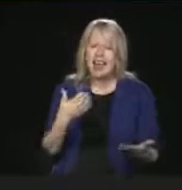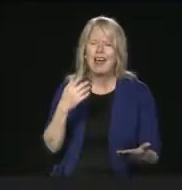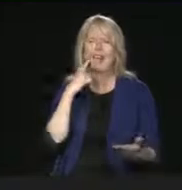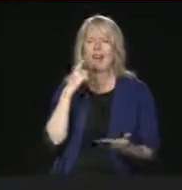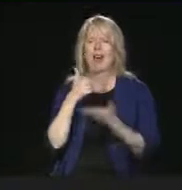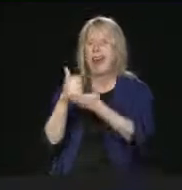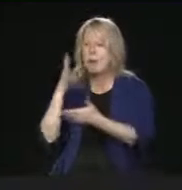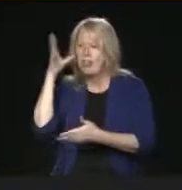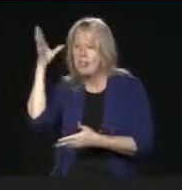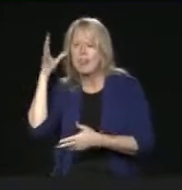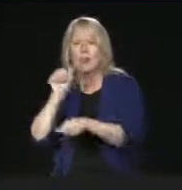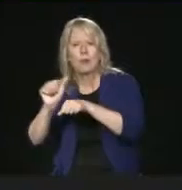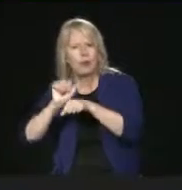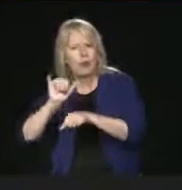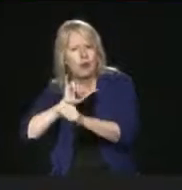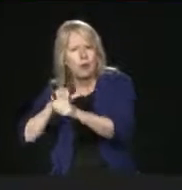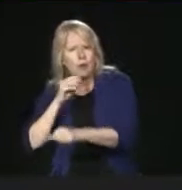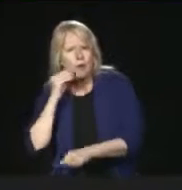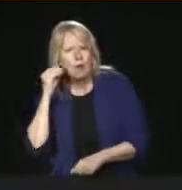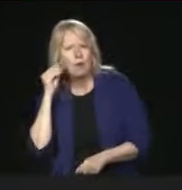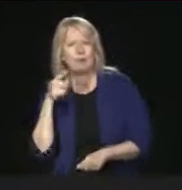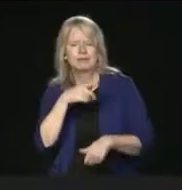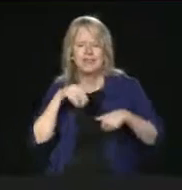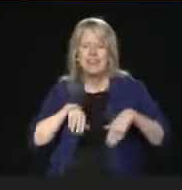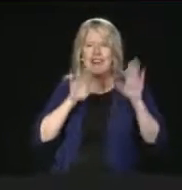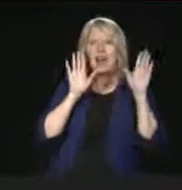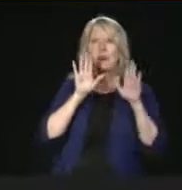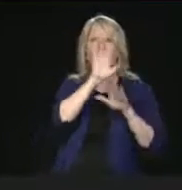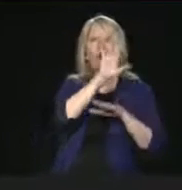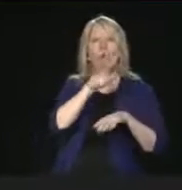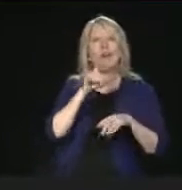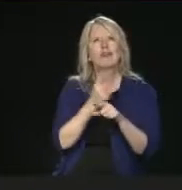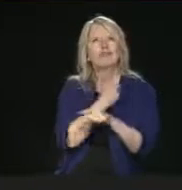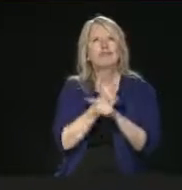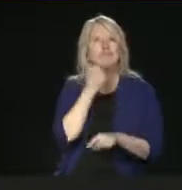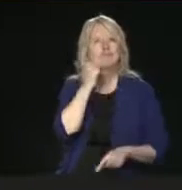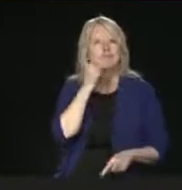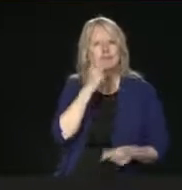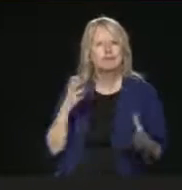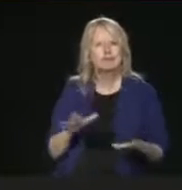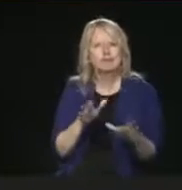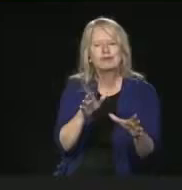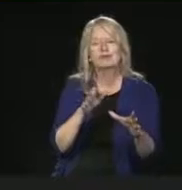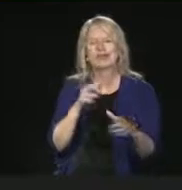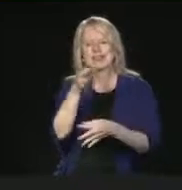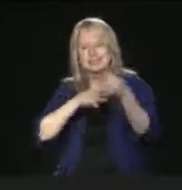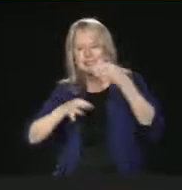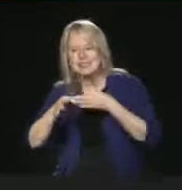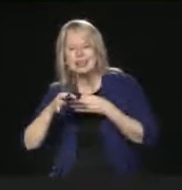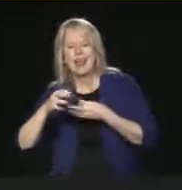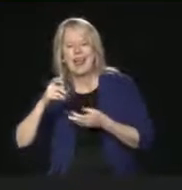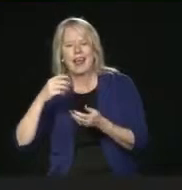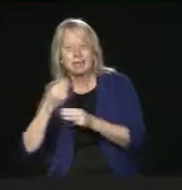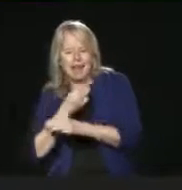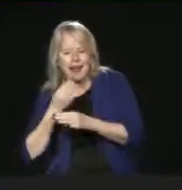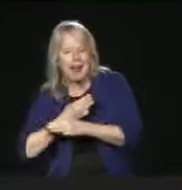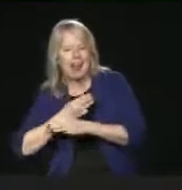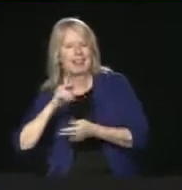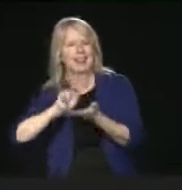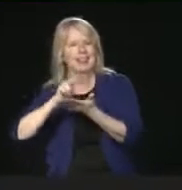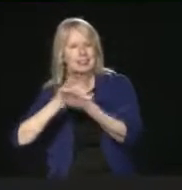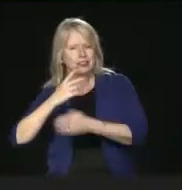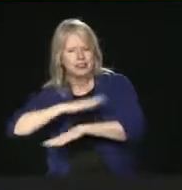for sacrificing your usual day, for doing math class around the kitchen table, and for trusting in